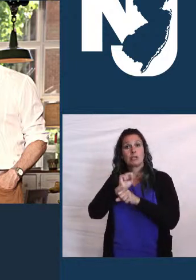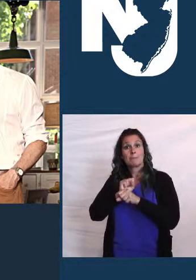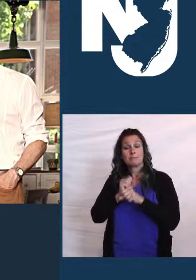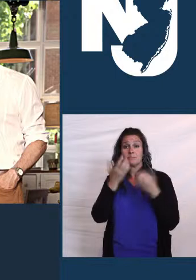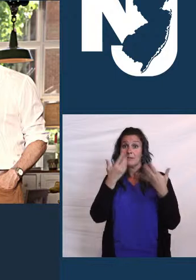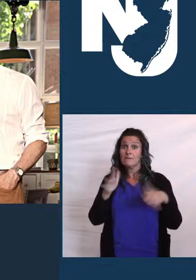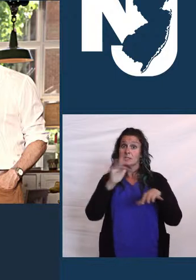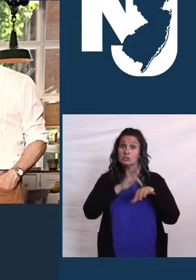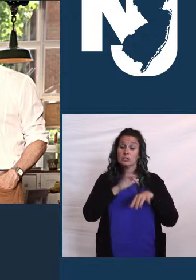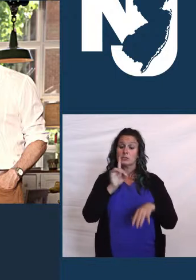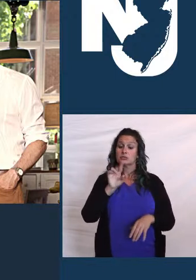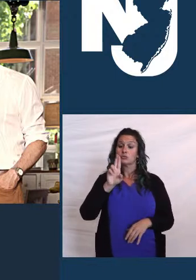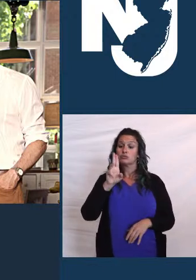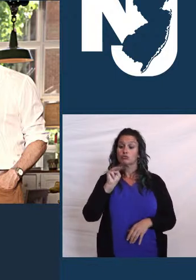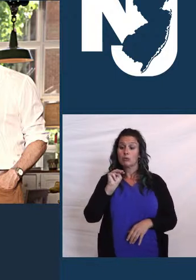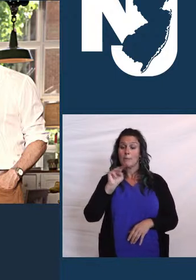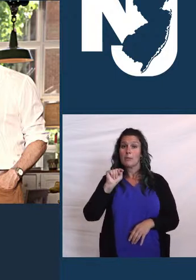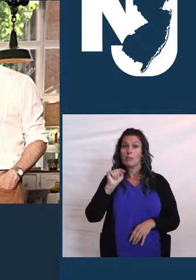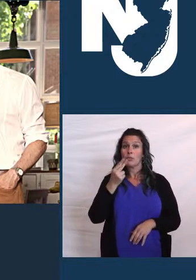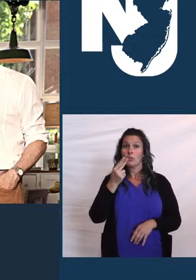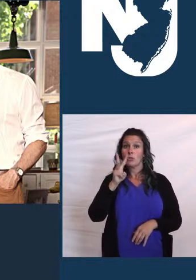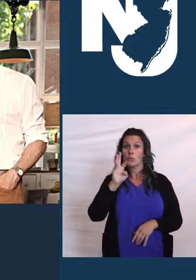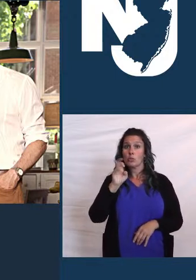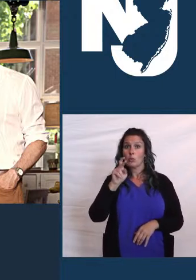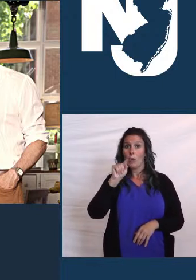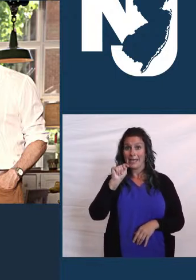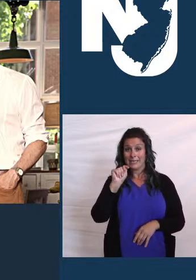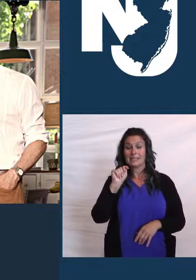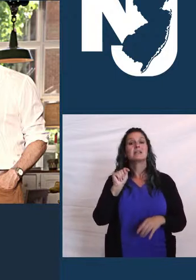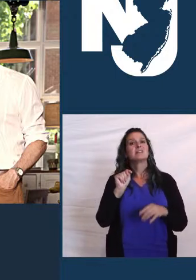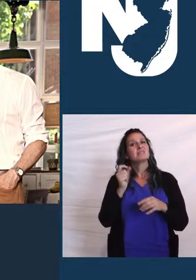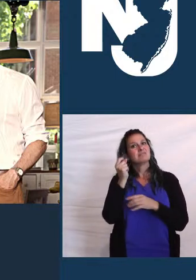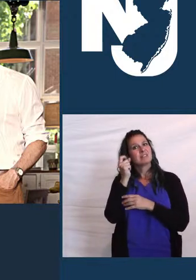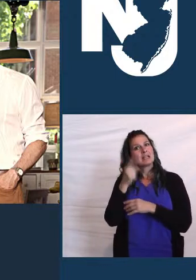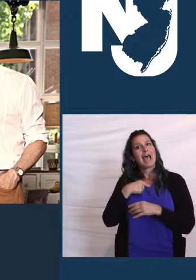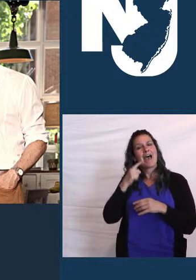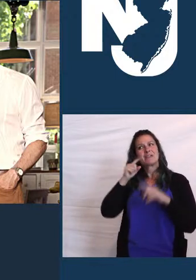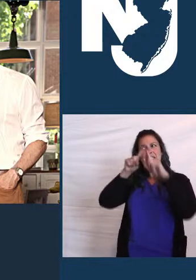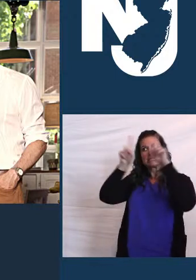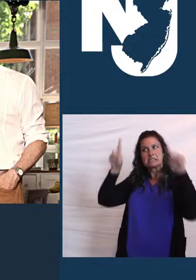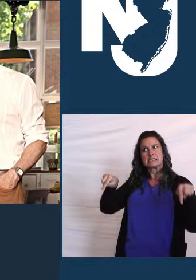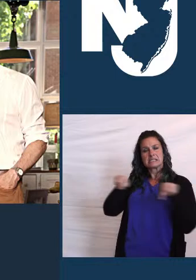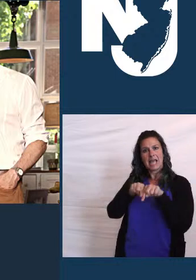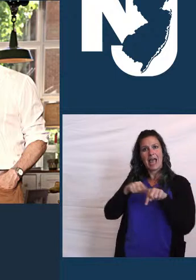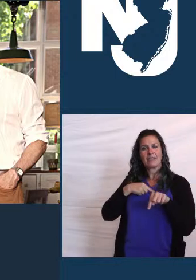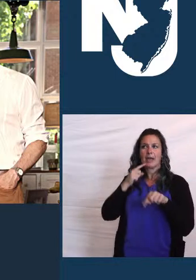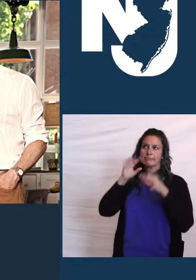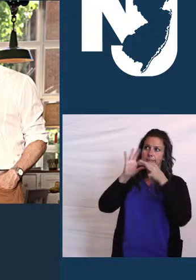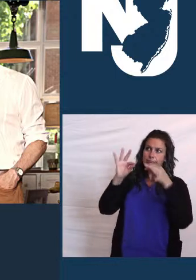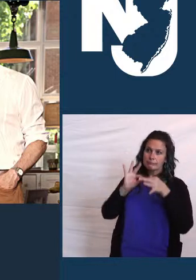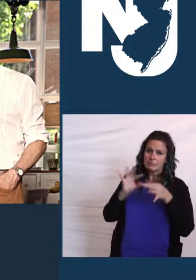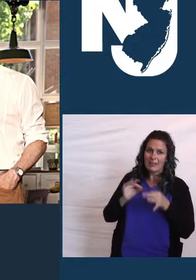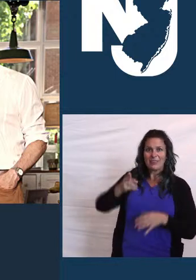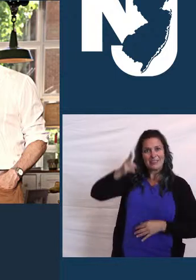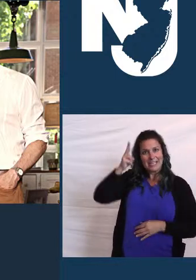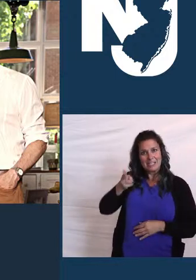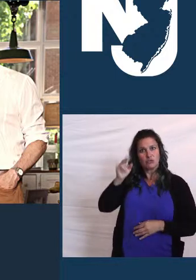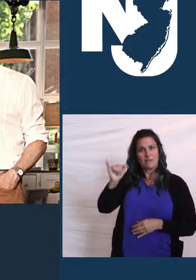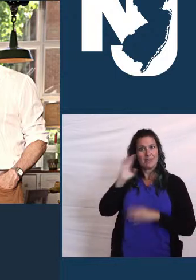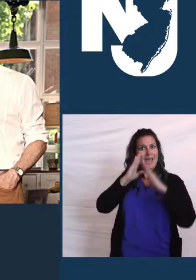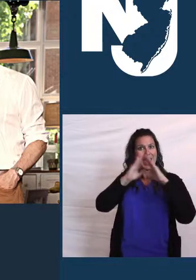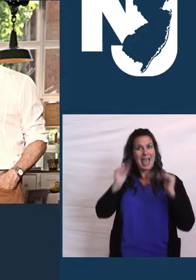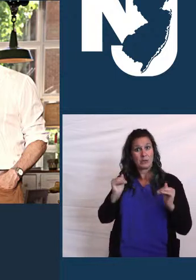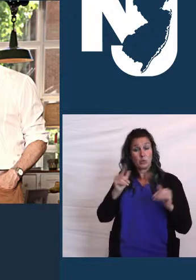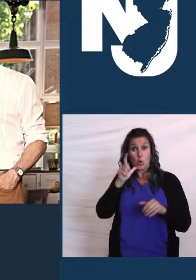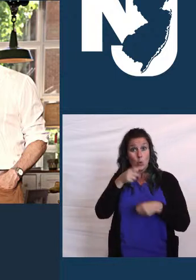may have noticed the handmade sign noting the history of the original Olden house on the estate, a sign that Ron made.